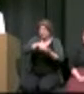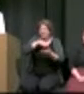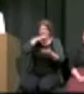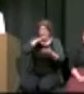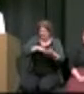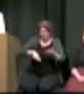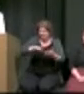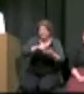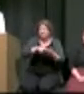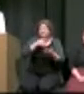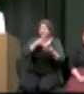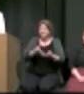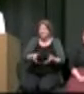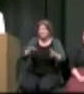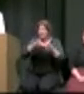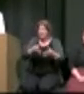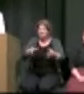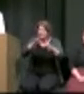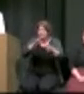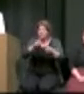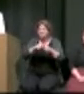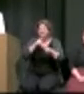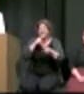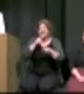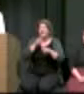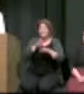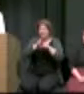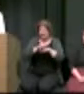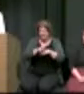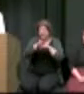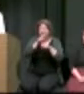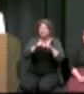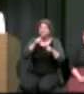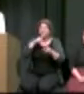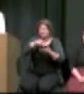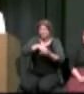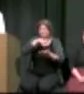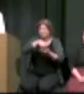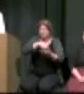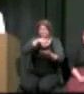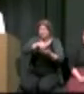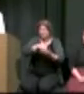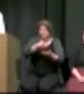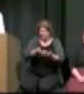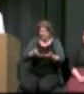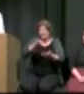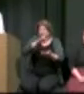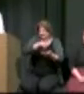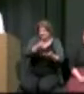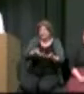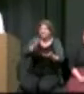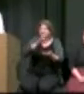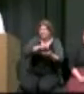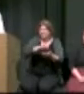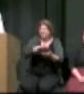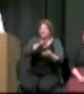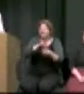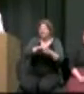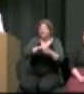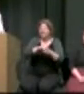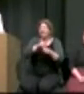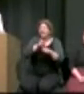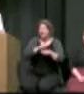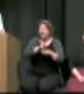So there's buckets placed on excavators that are taking scoop by scoop of the material out, placing them on a hopper